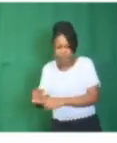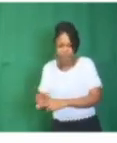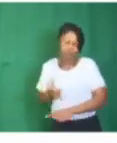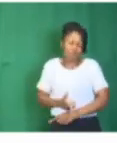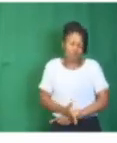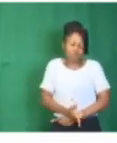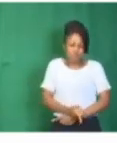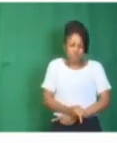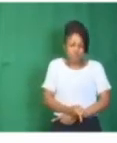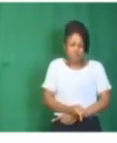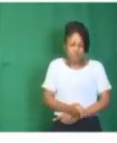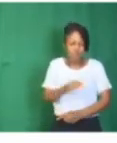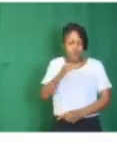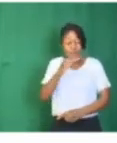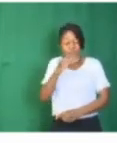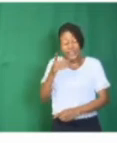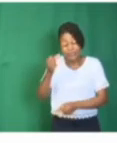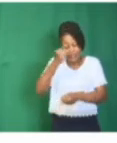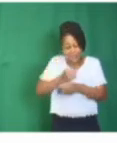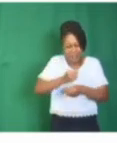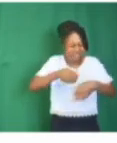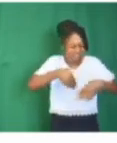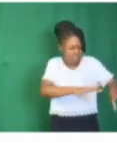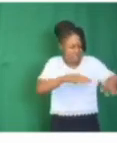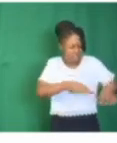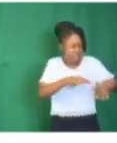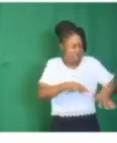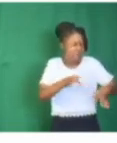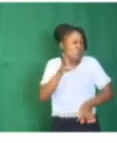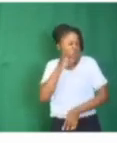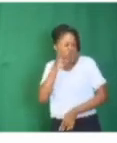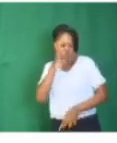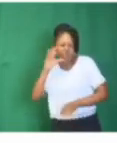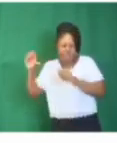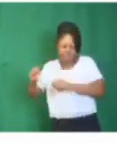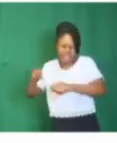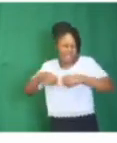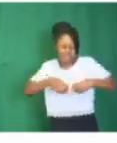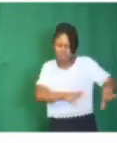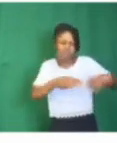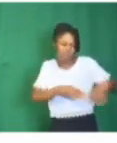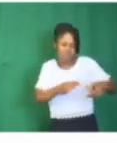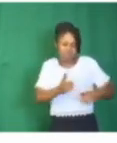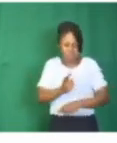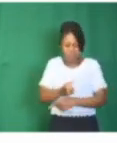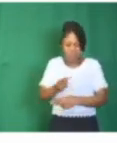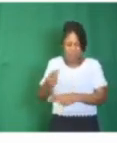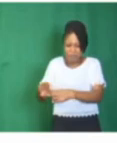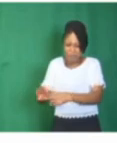of the urine that is stored in the bladder. The bladder, its function is to store the